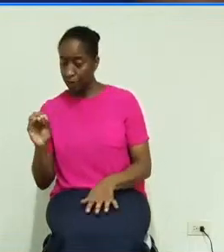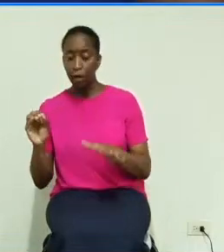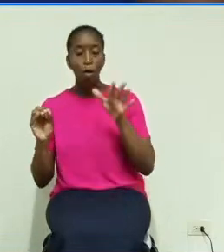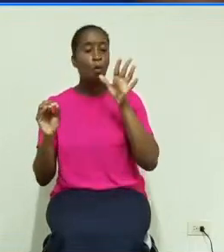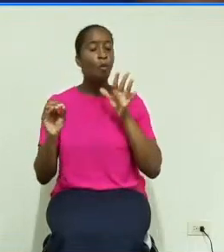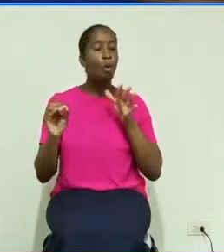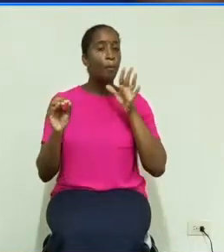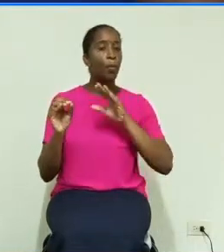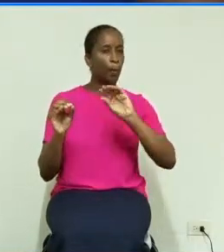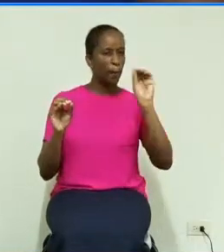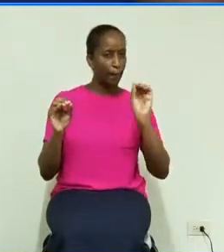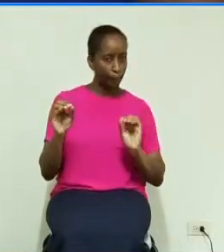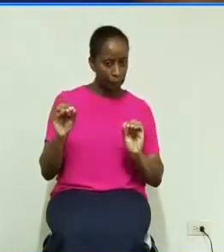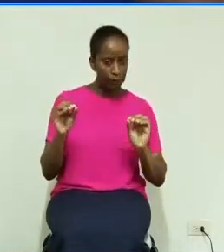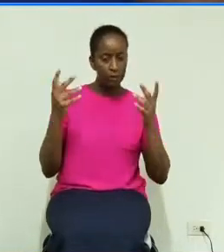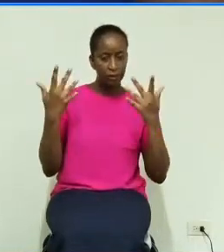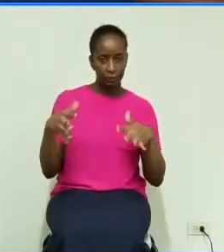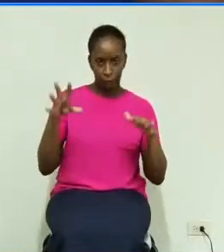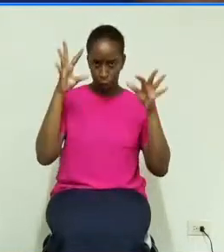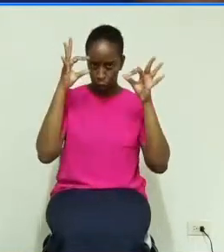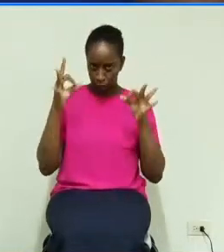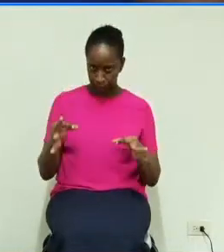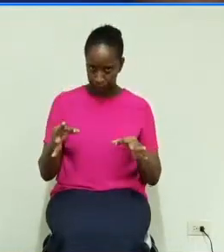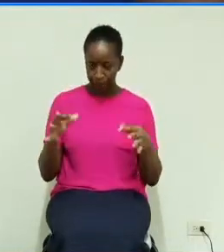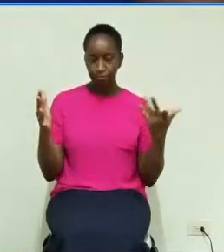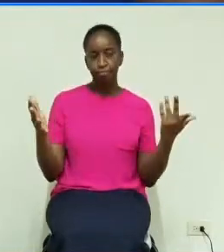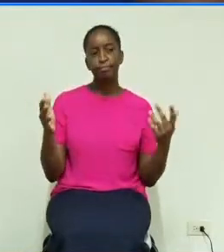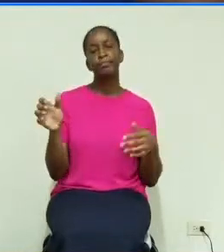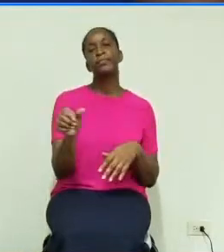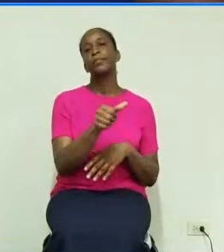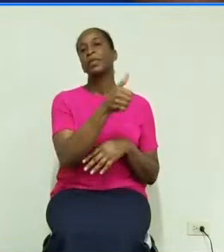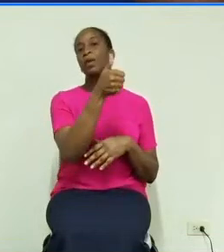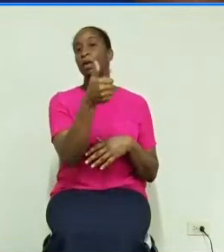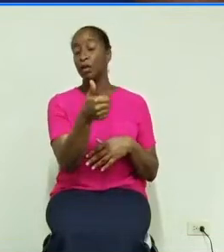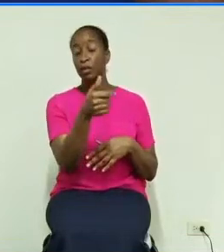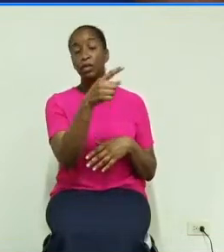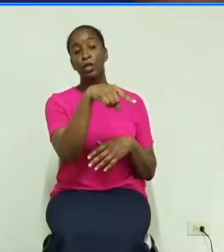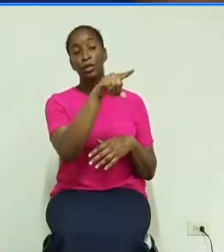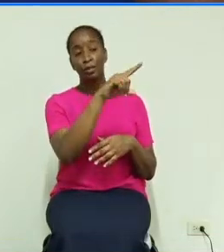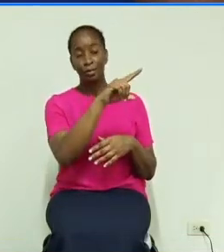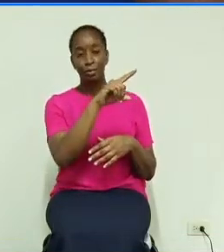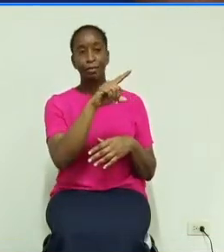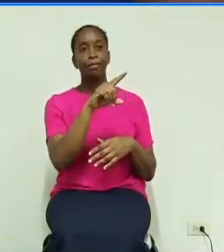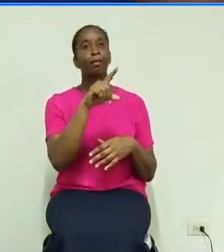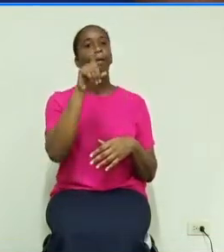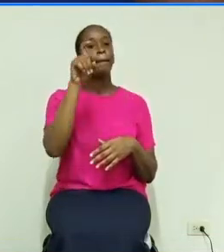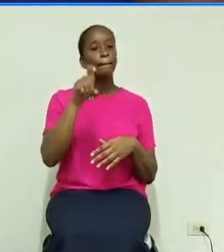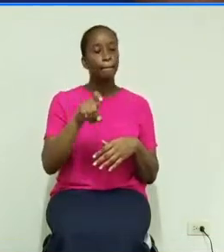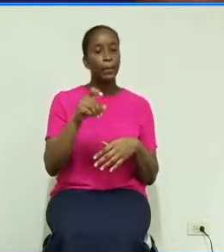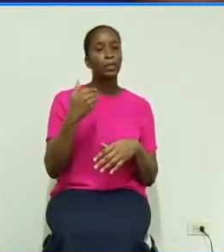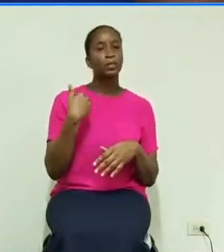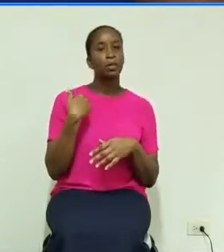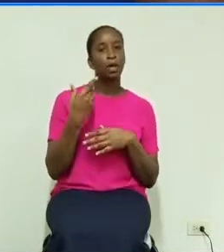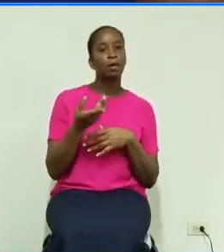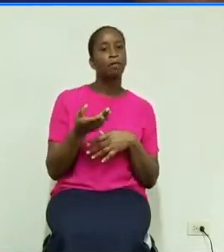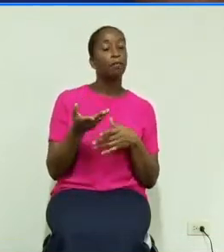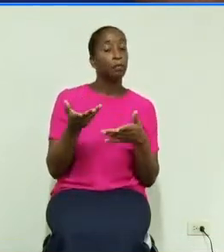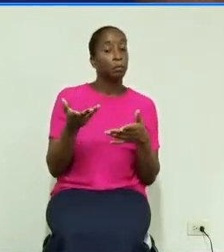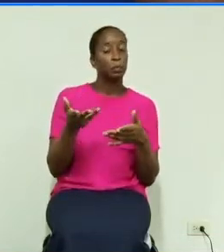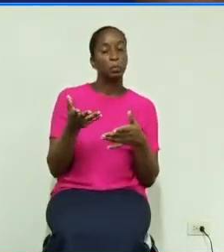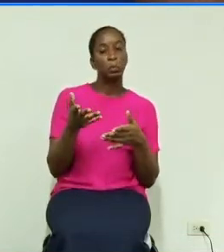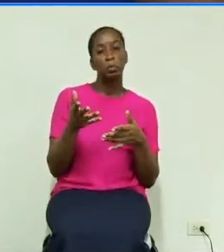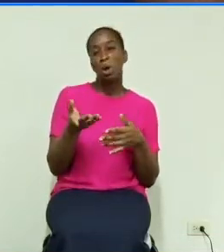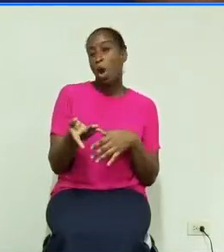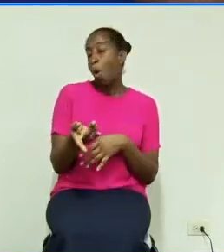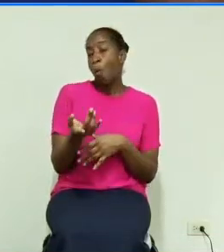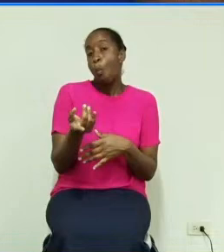to their federal government structure provide a place for persons with disabilities. They must have one. We do not have the